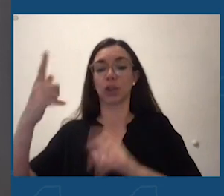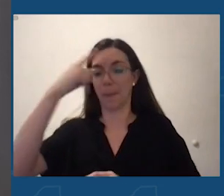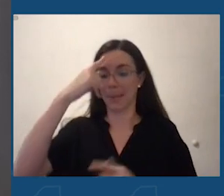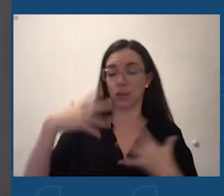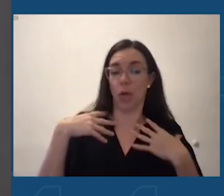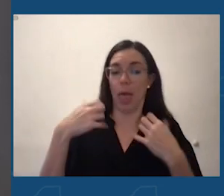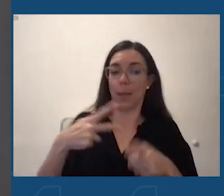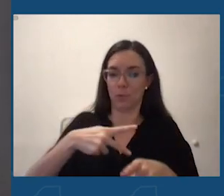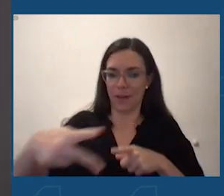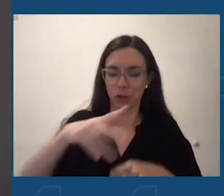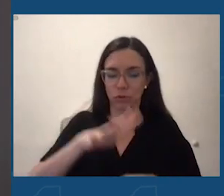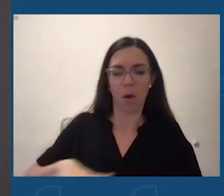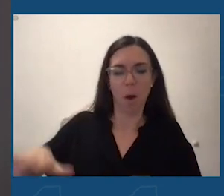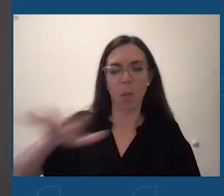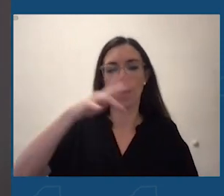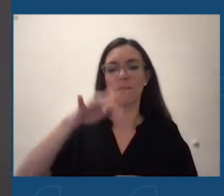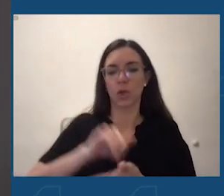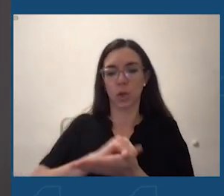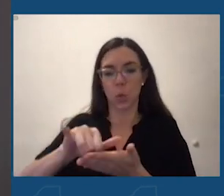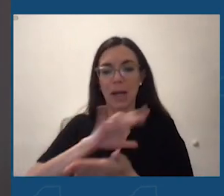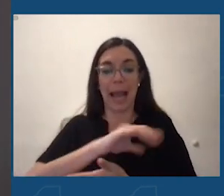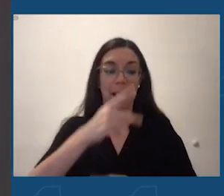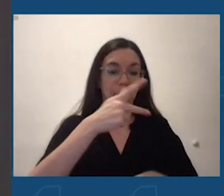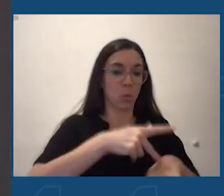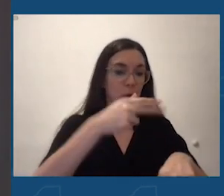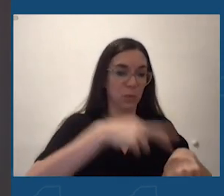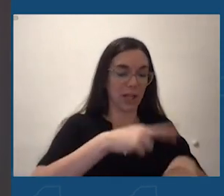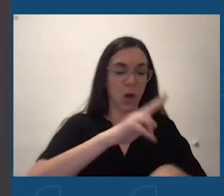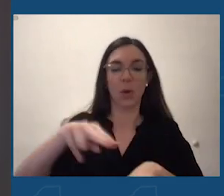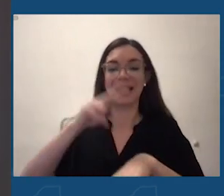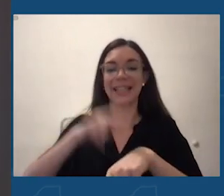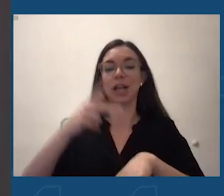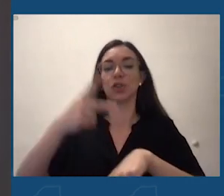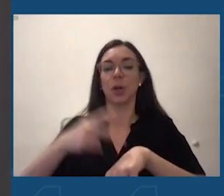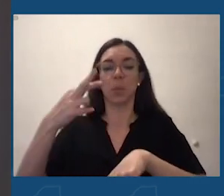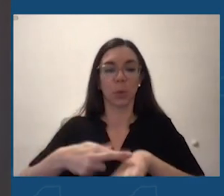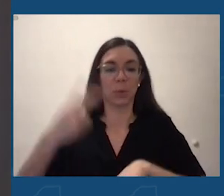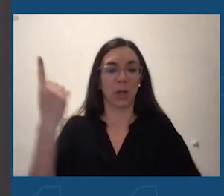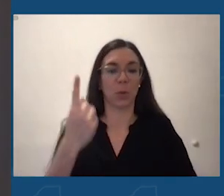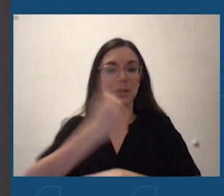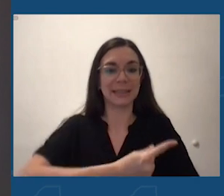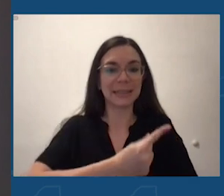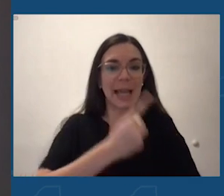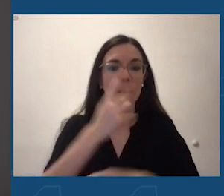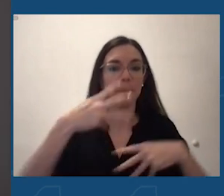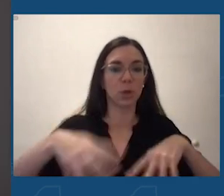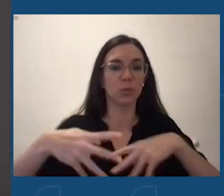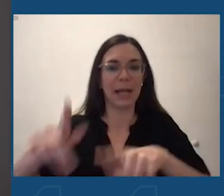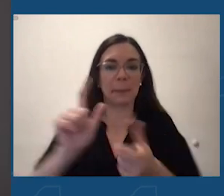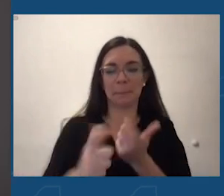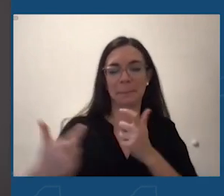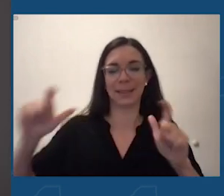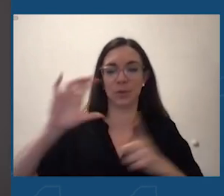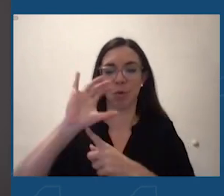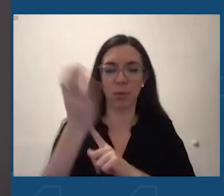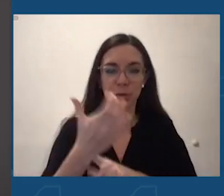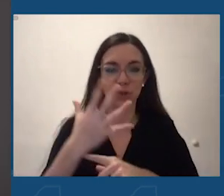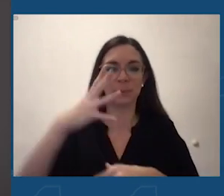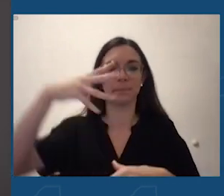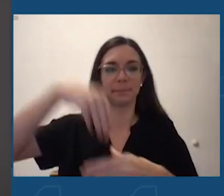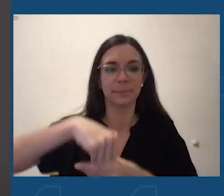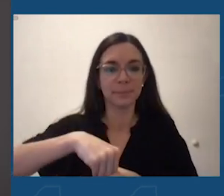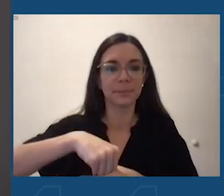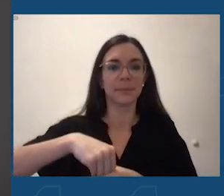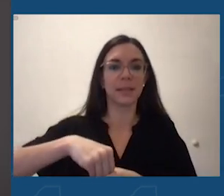York and Puerto Rico. The National Puerto Rican Day Parade es la celebración cultural más grande del país. Estamos orgullosos de